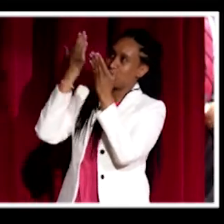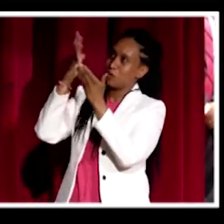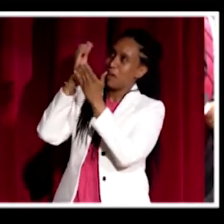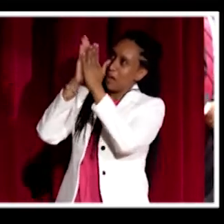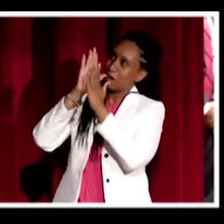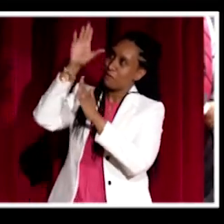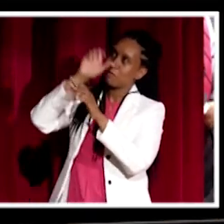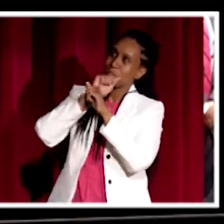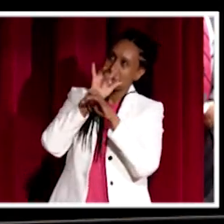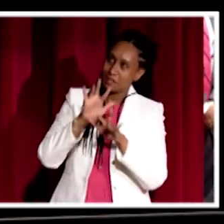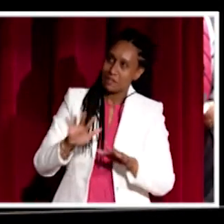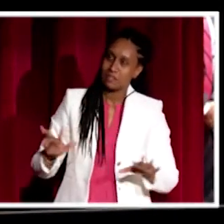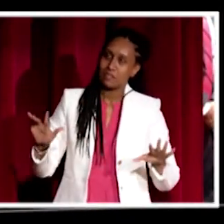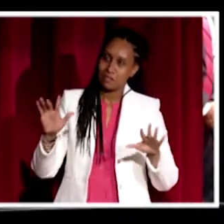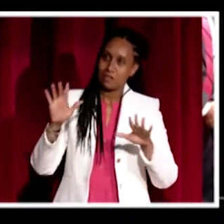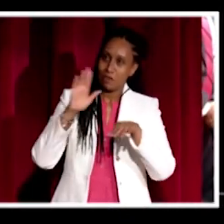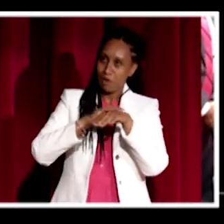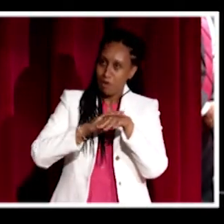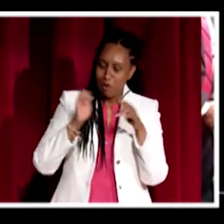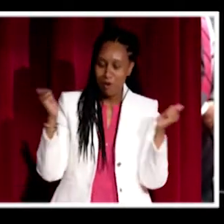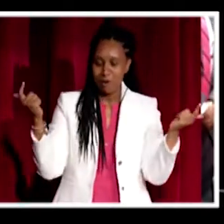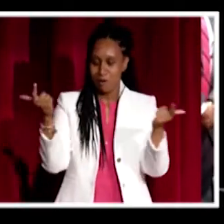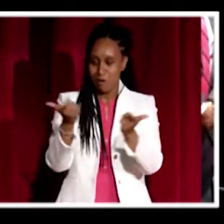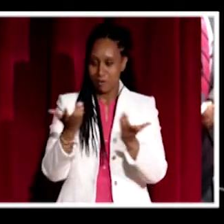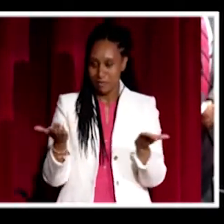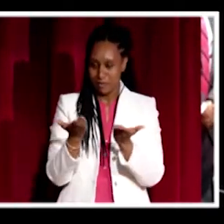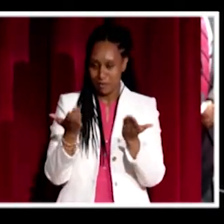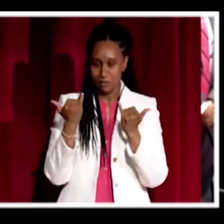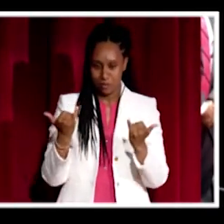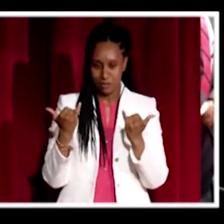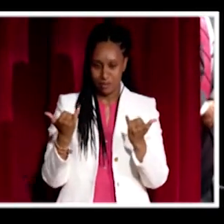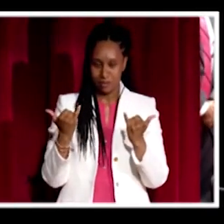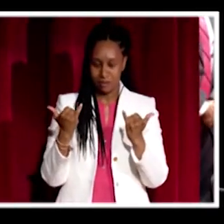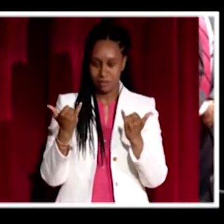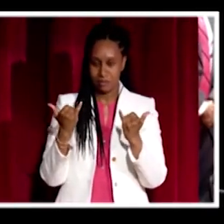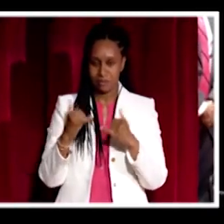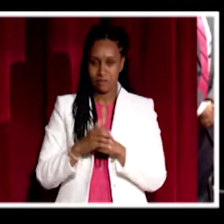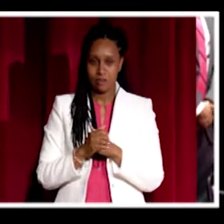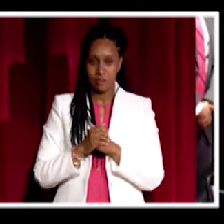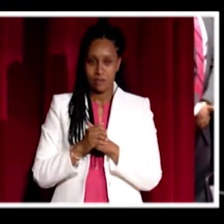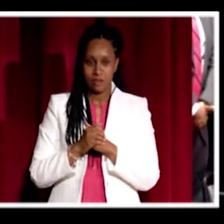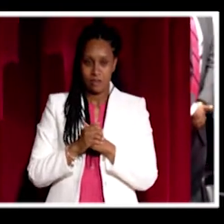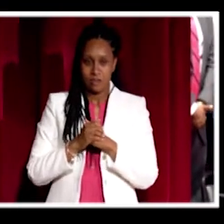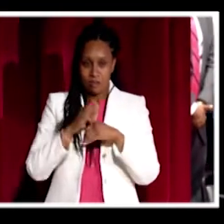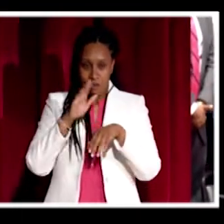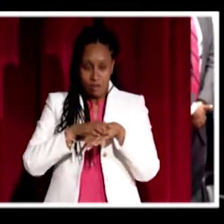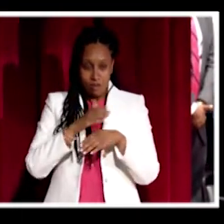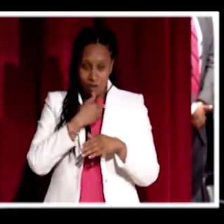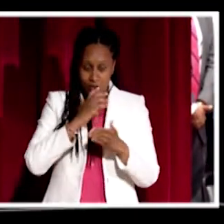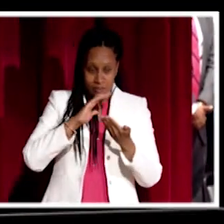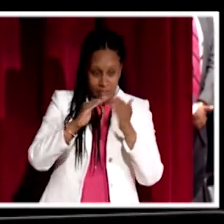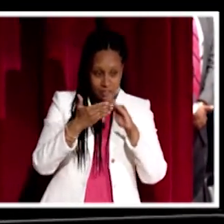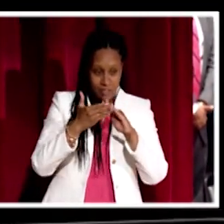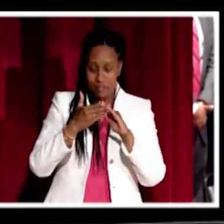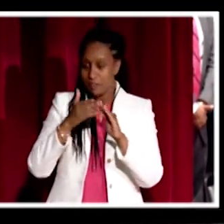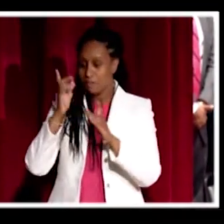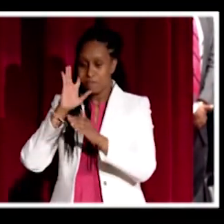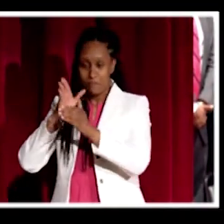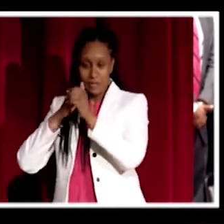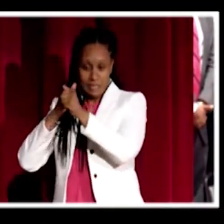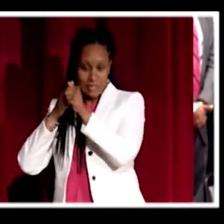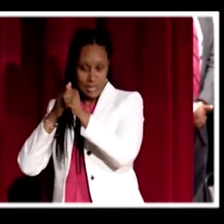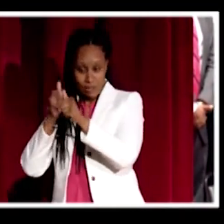your blessings upon all gathered here. Upon our city, upon the leadership of Mayor